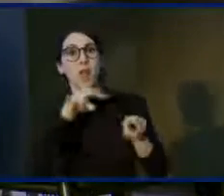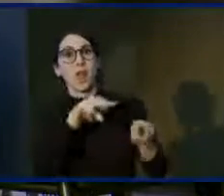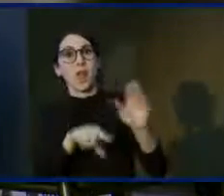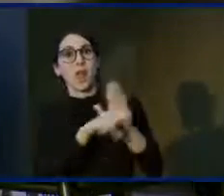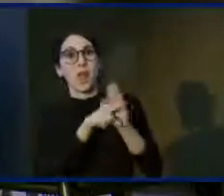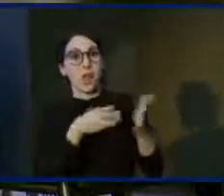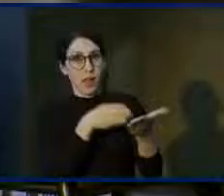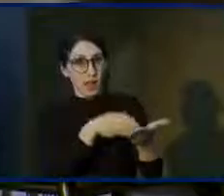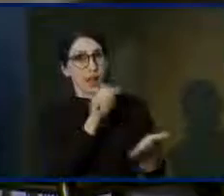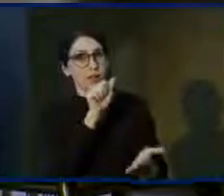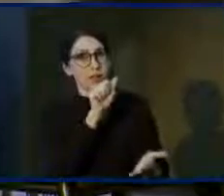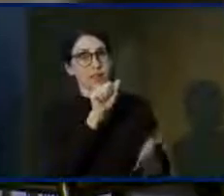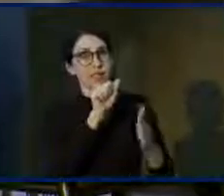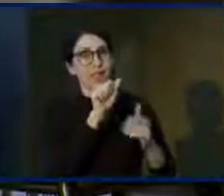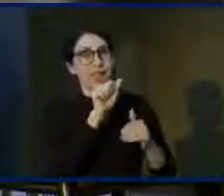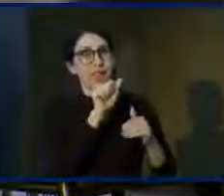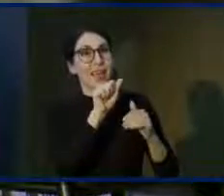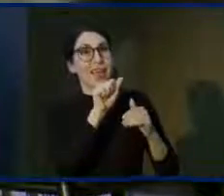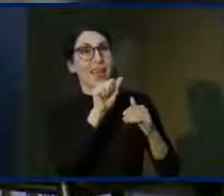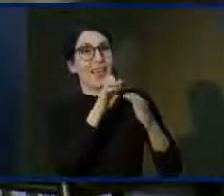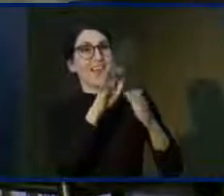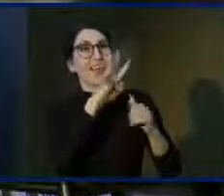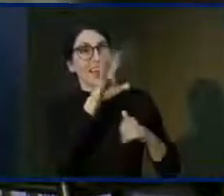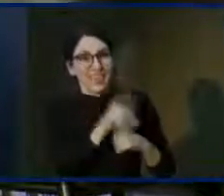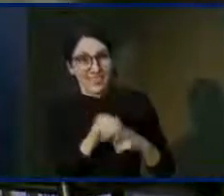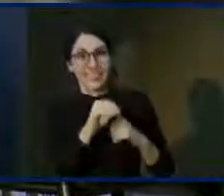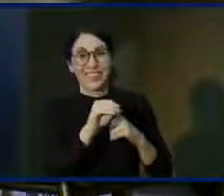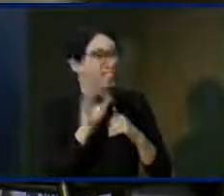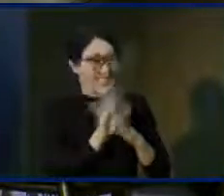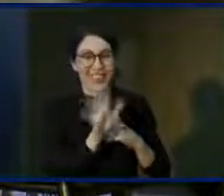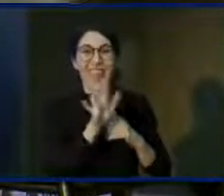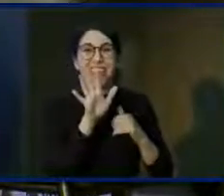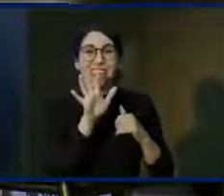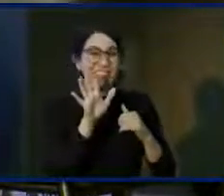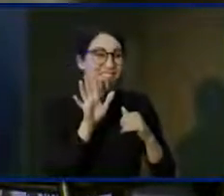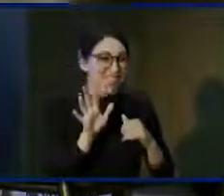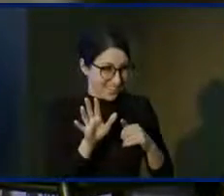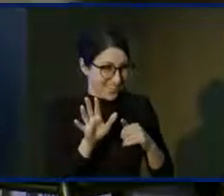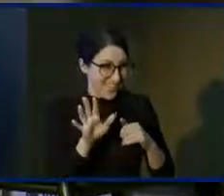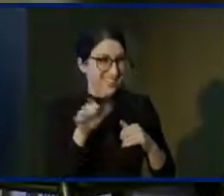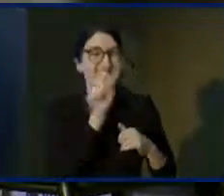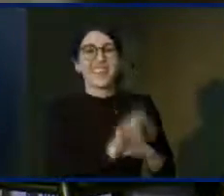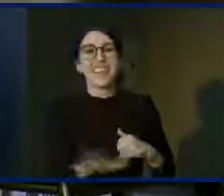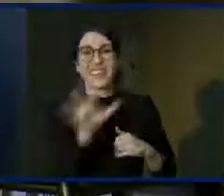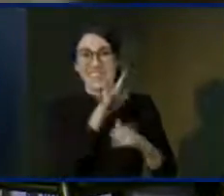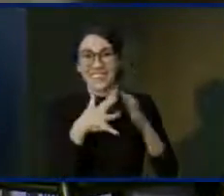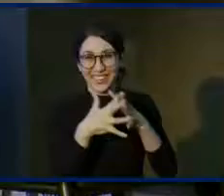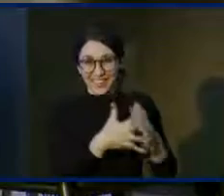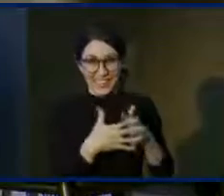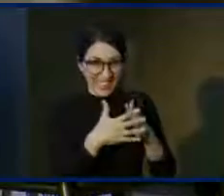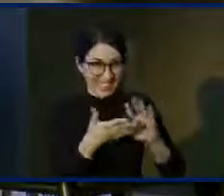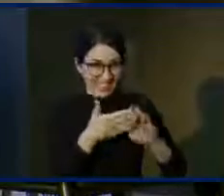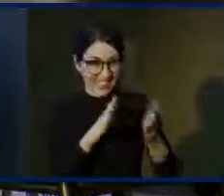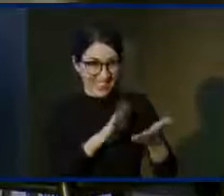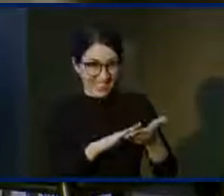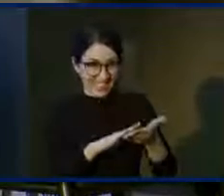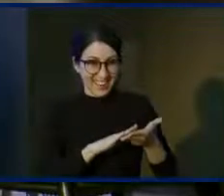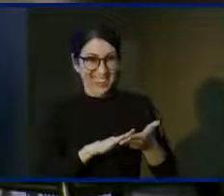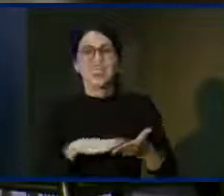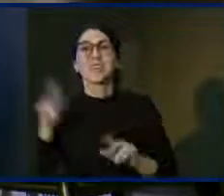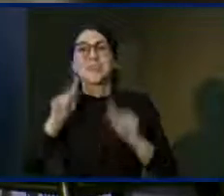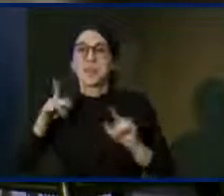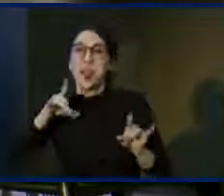know, oftentimes you talk about the critical mass that is needed before you have political empowerment, right? And we feel like we're getting to that critical mass. We're getting to the